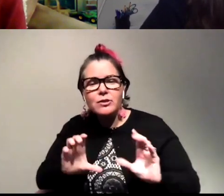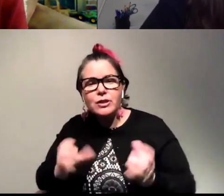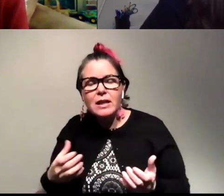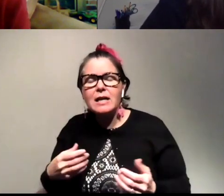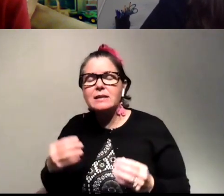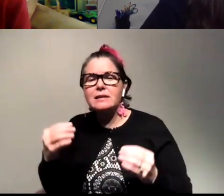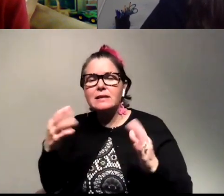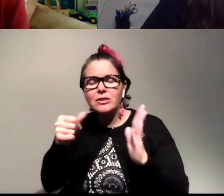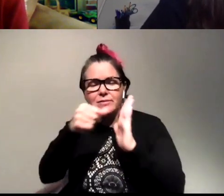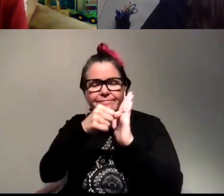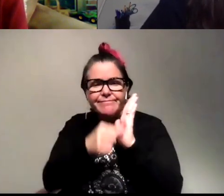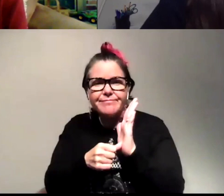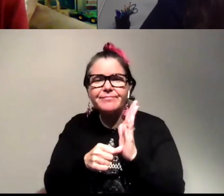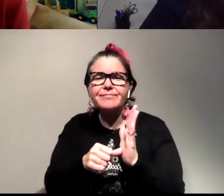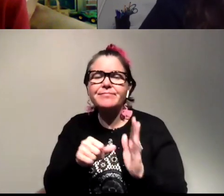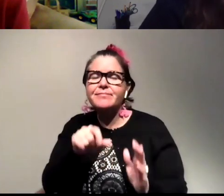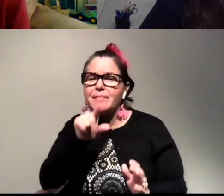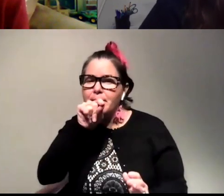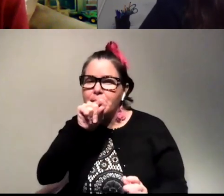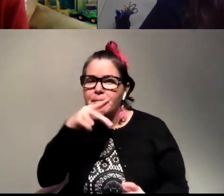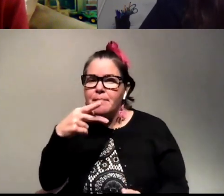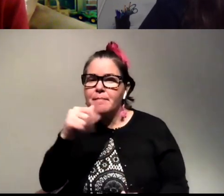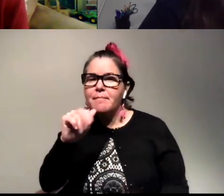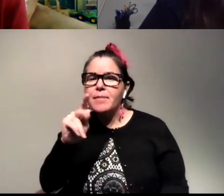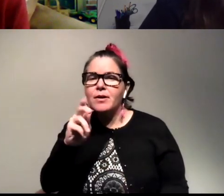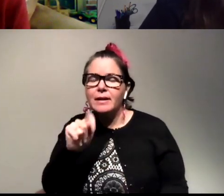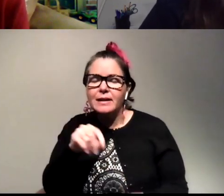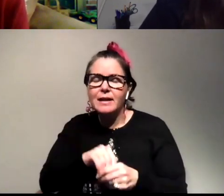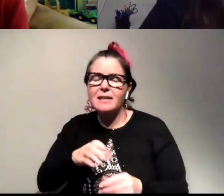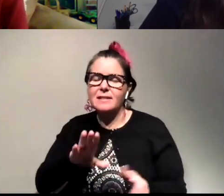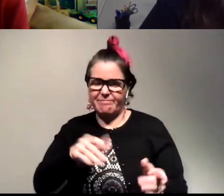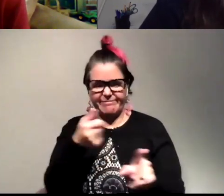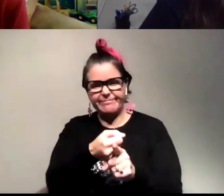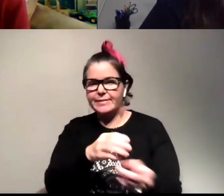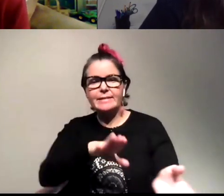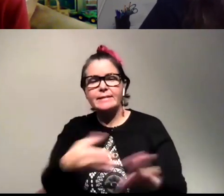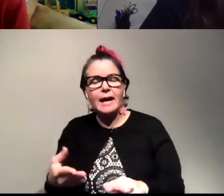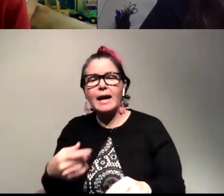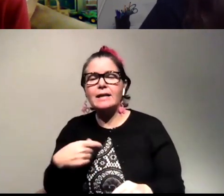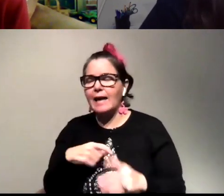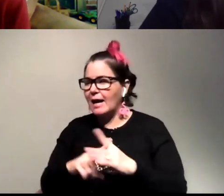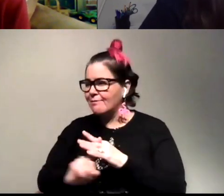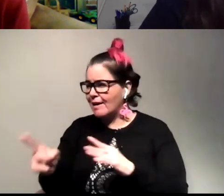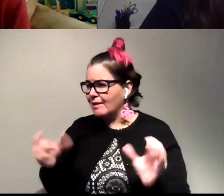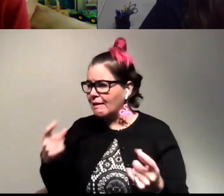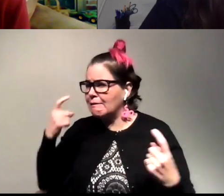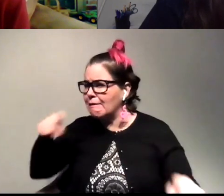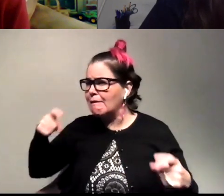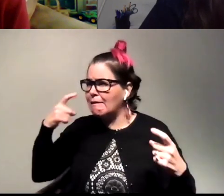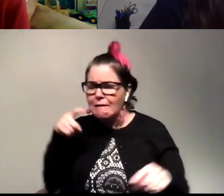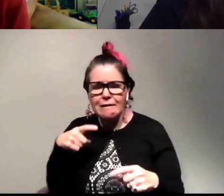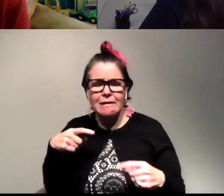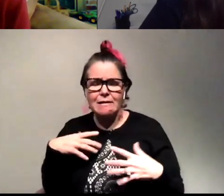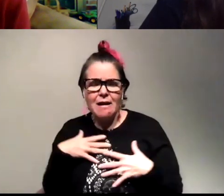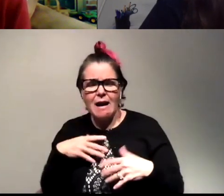teacher dissected our parakeet that we had in class and died. And I ran out of the room in tears and was absolutely horrified. How